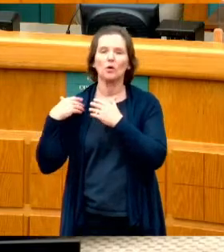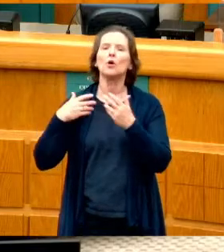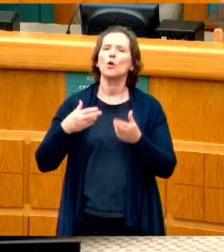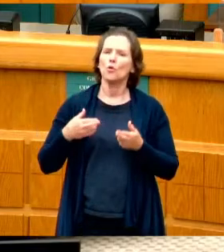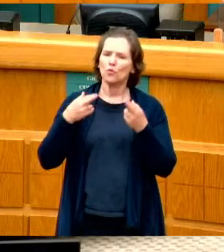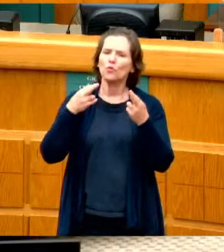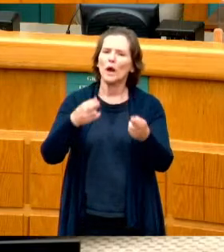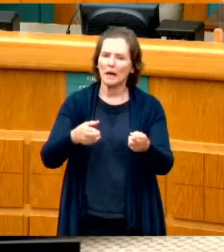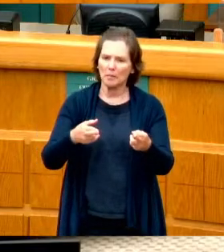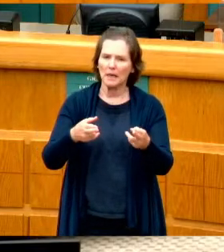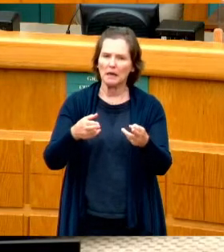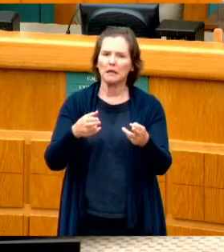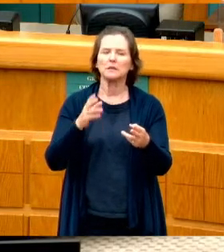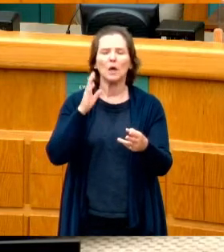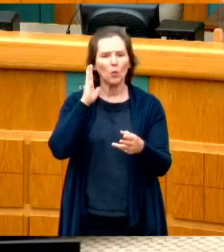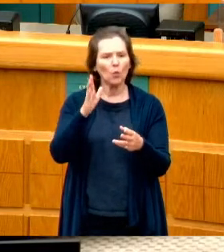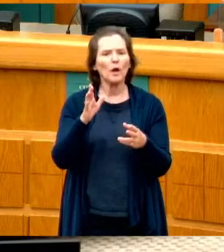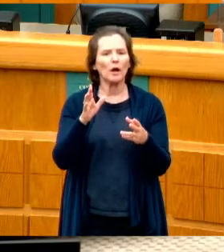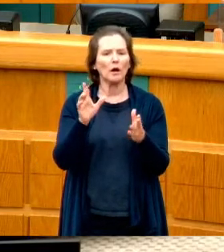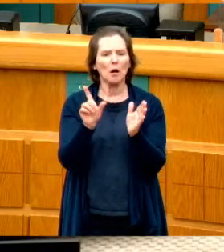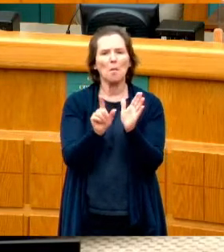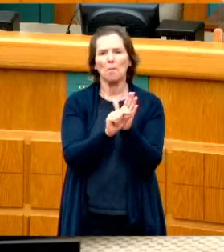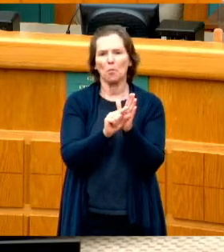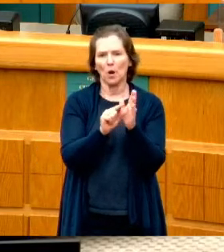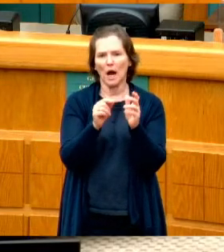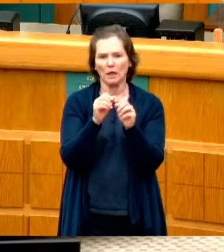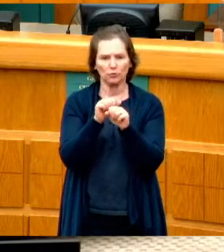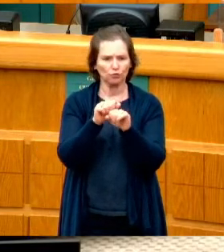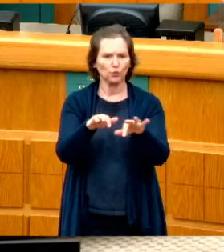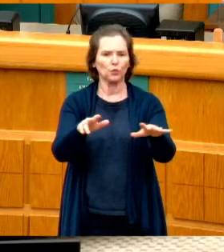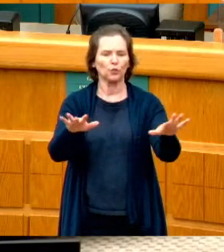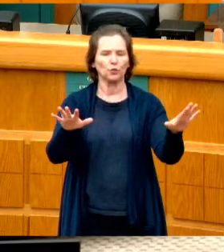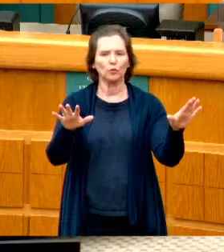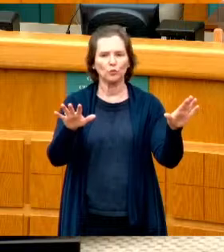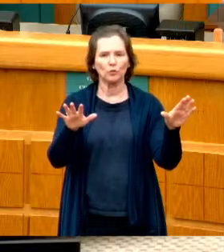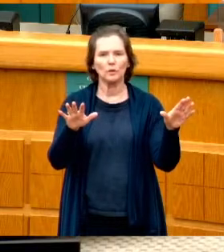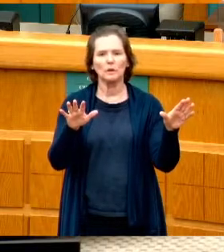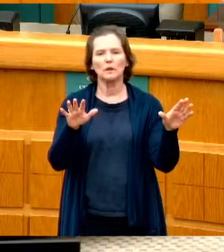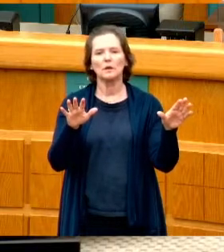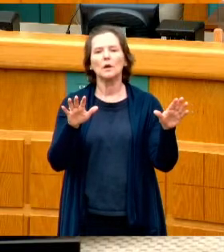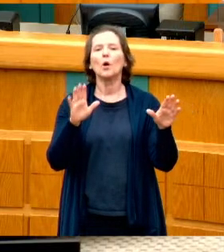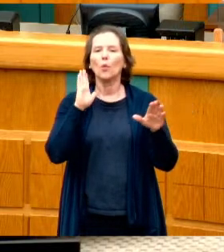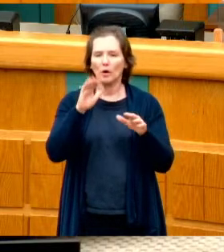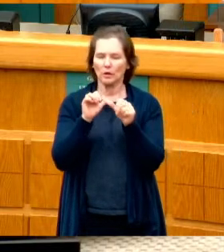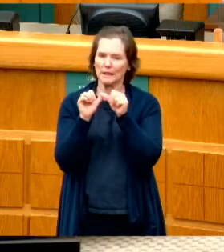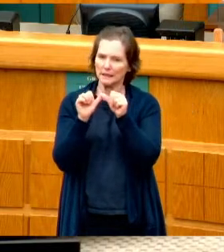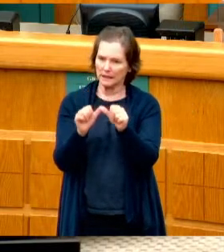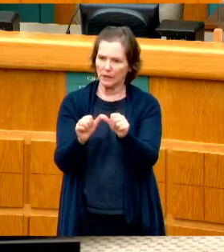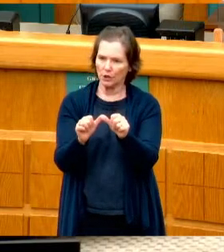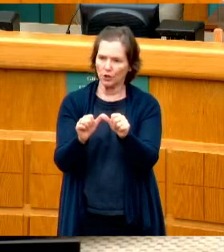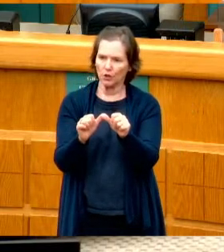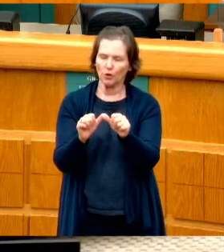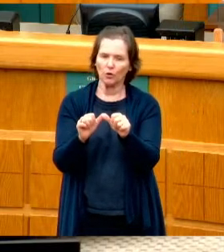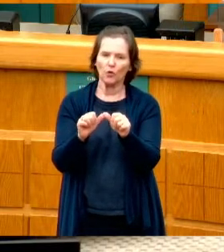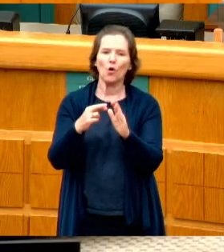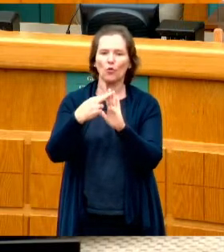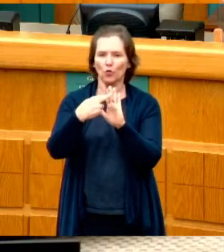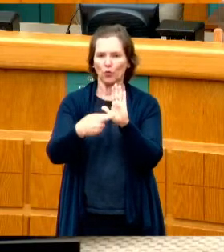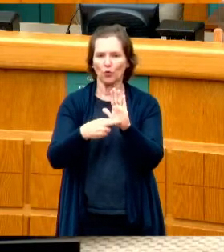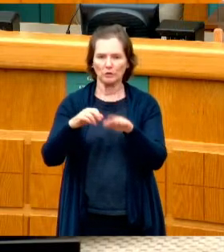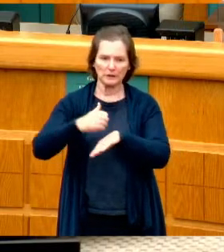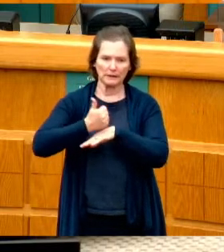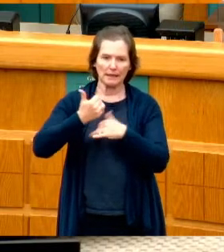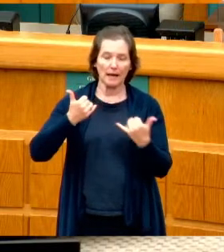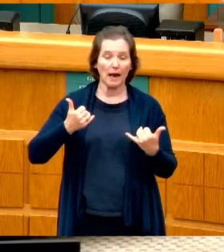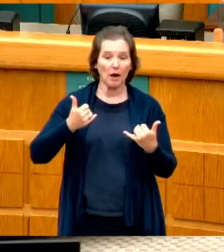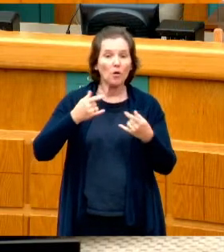we'll also put a media release out, that we're going to continue the protocols that we have in place today, which is masks